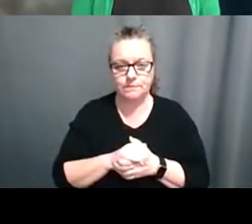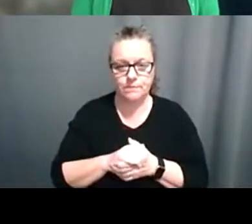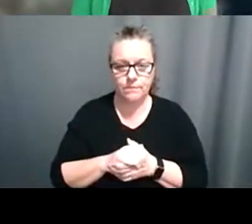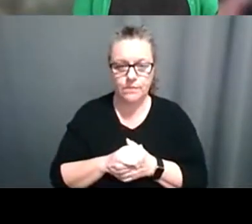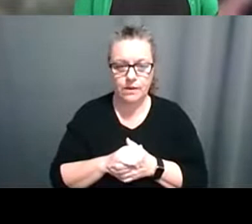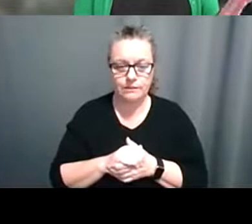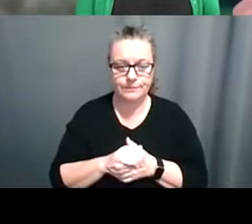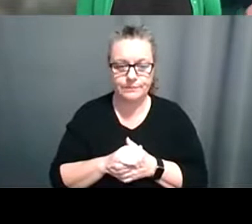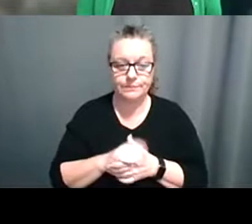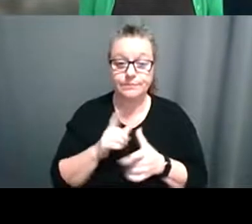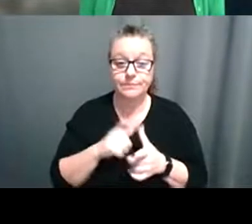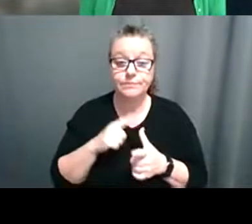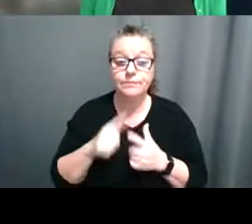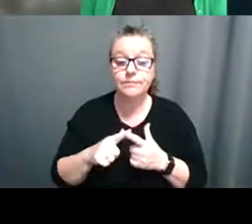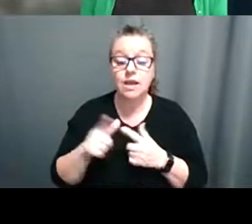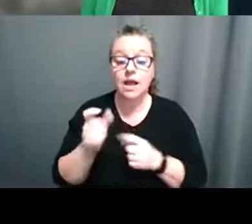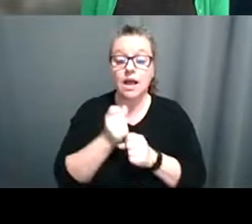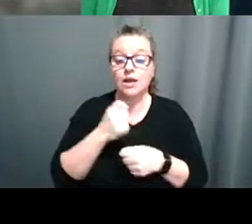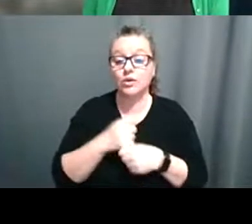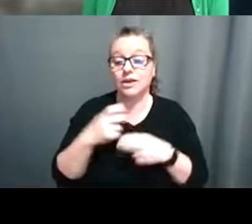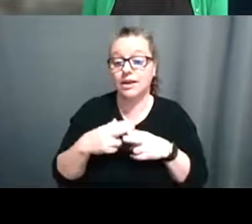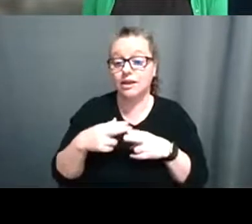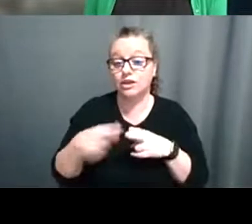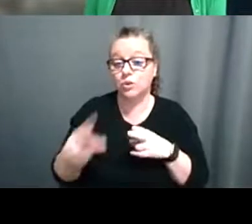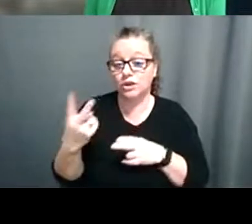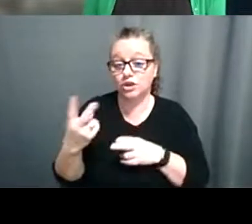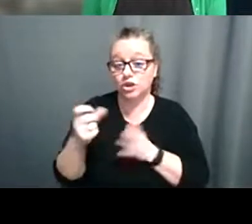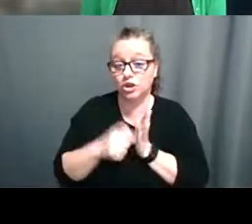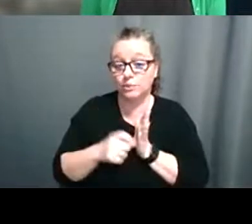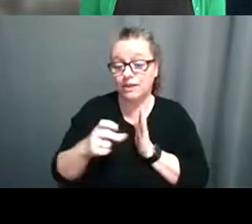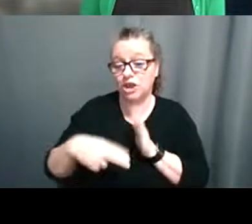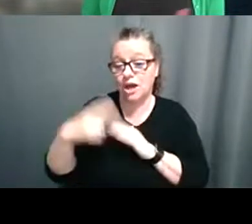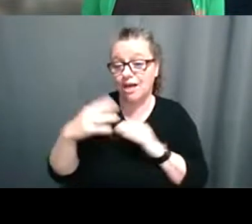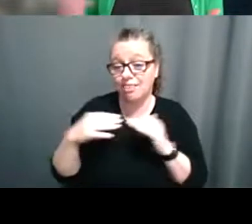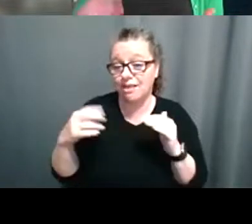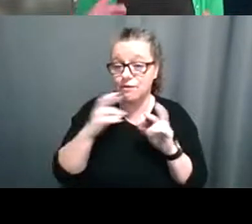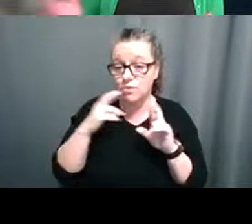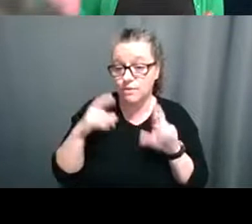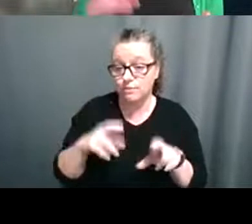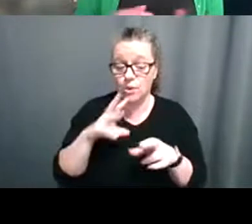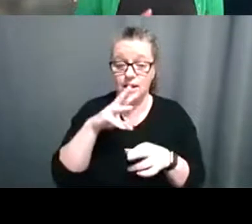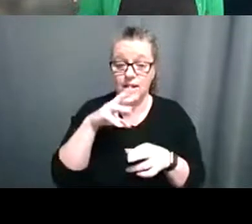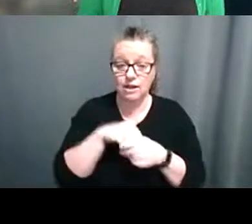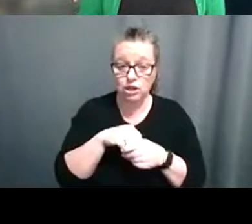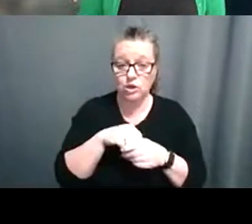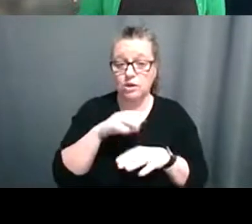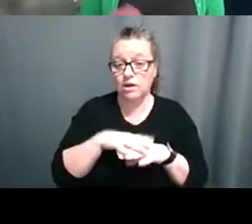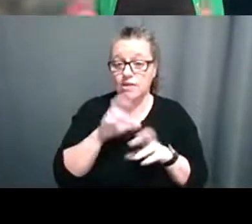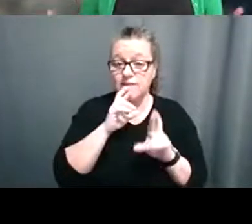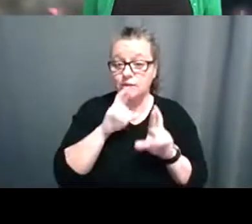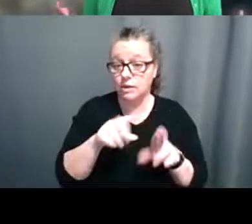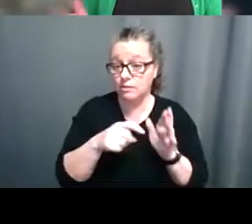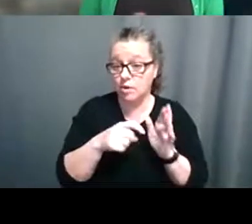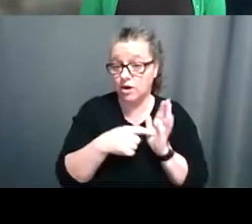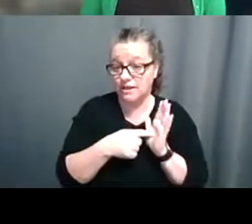Then I created a short 2-page high-level report, And included on this report example are